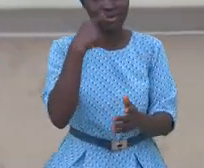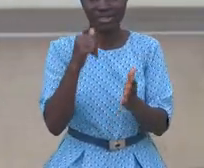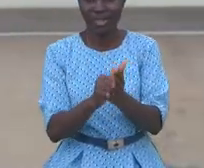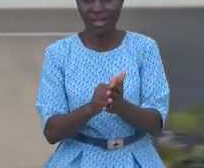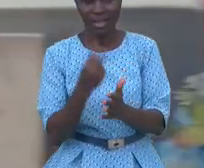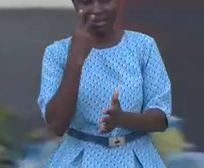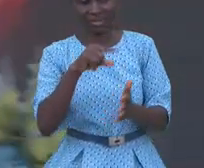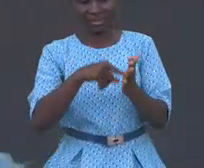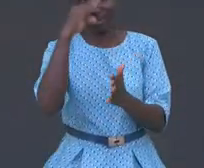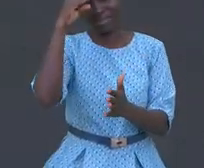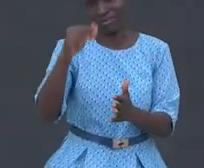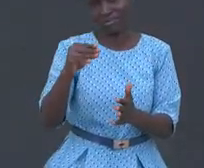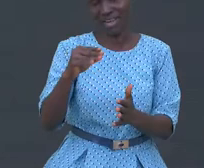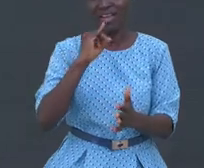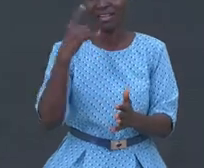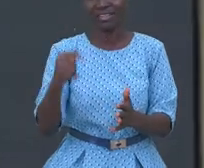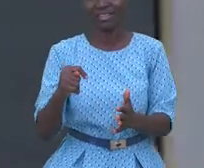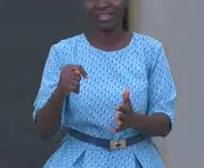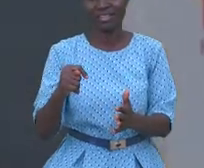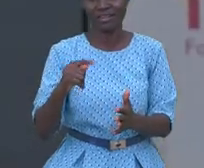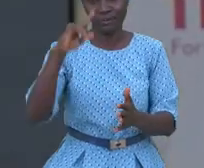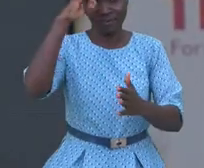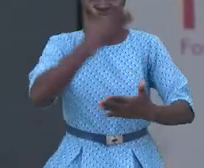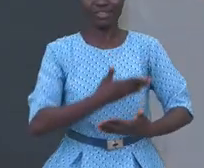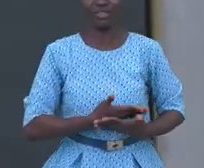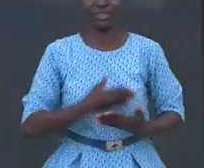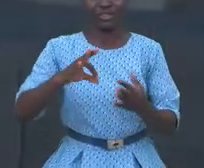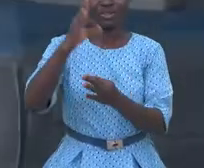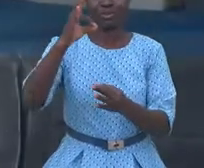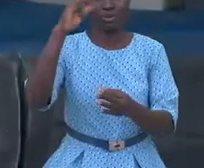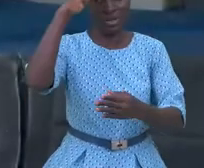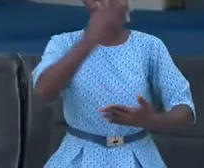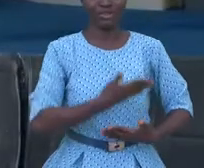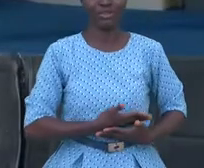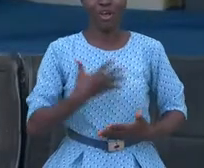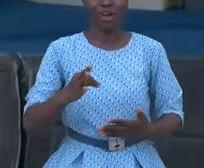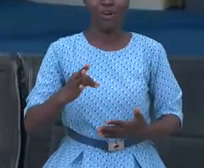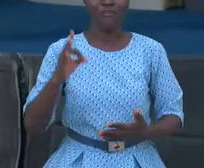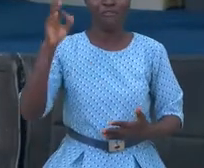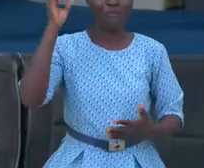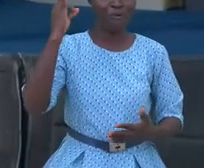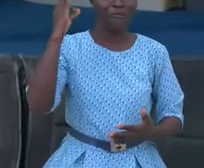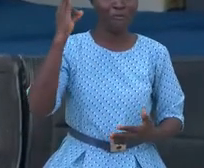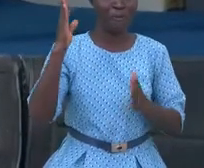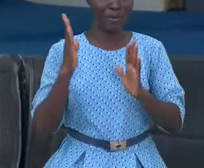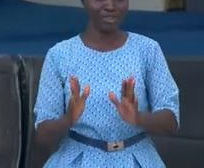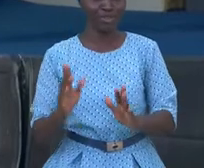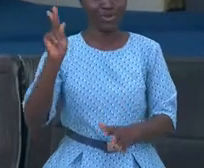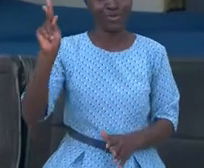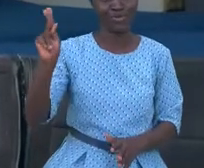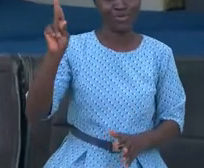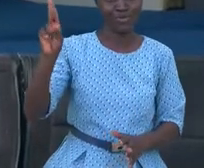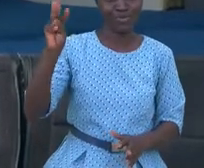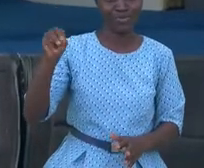man is a son, a spiritual son of Pastor Kumuyi.